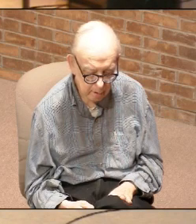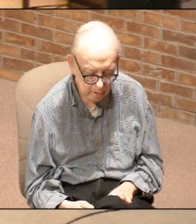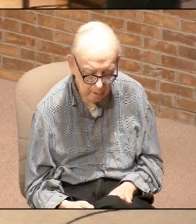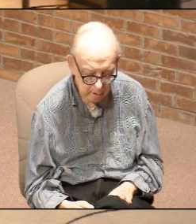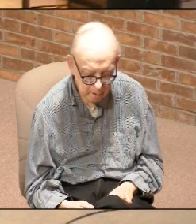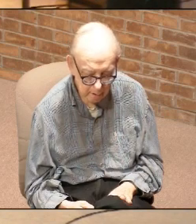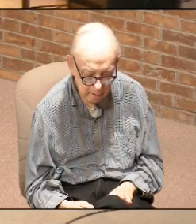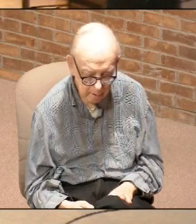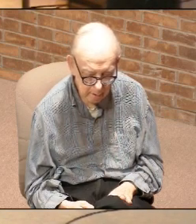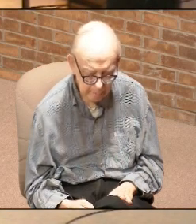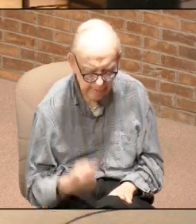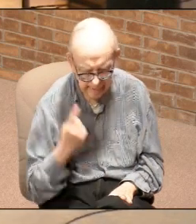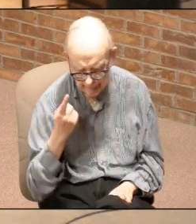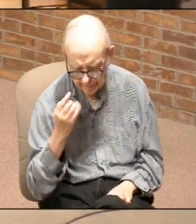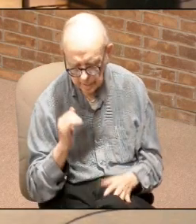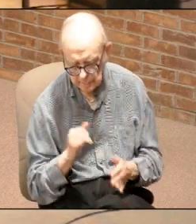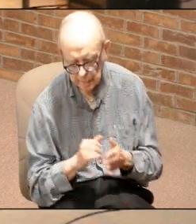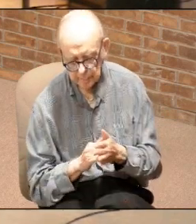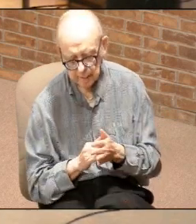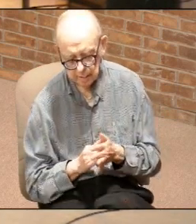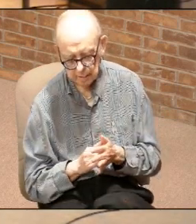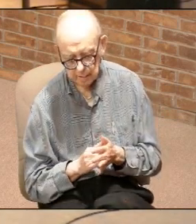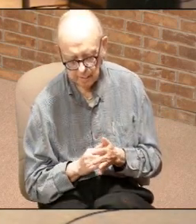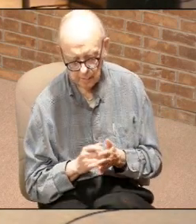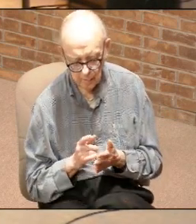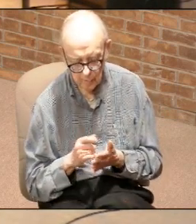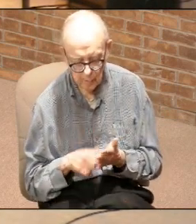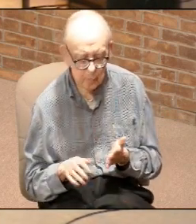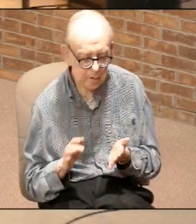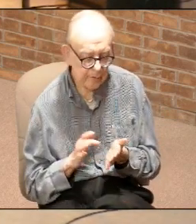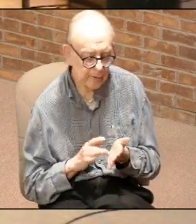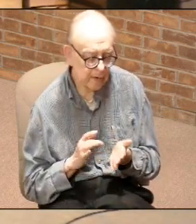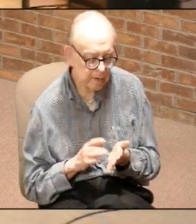think about what advantage